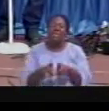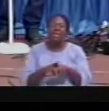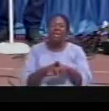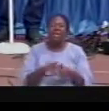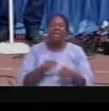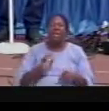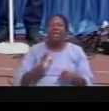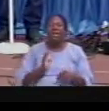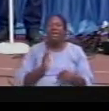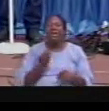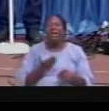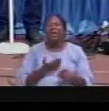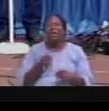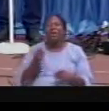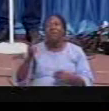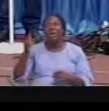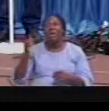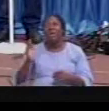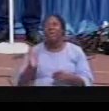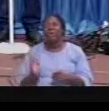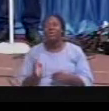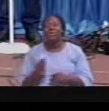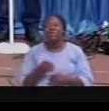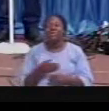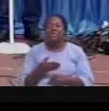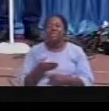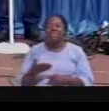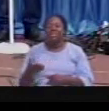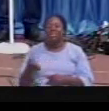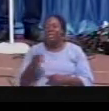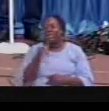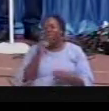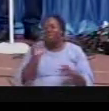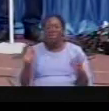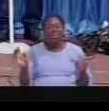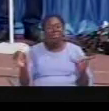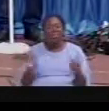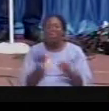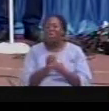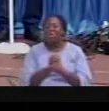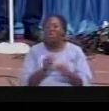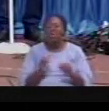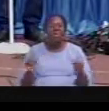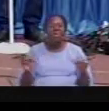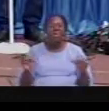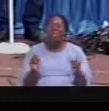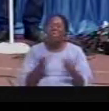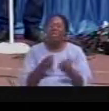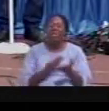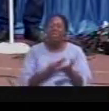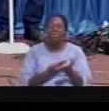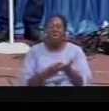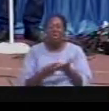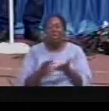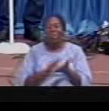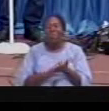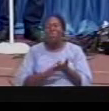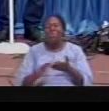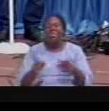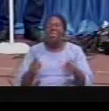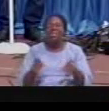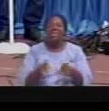rock like our God. There is none, there is